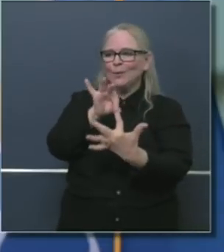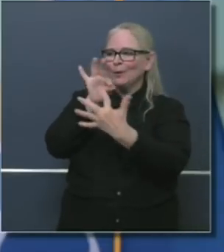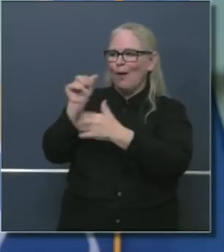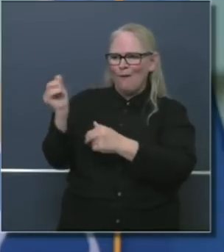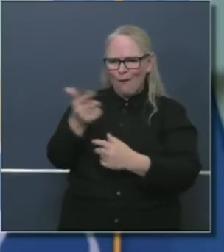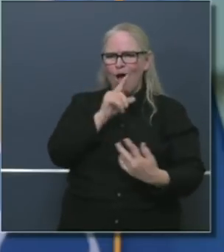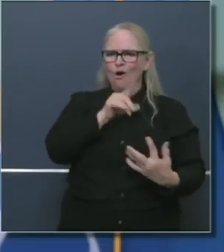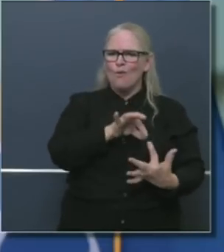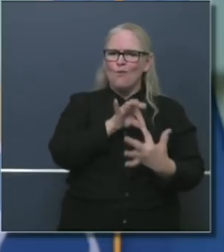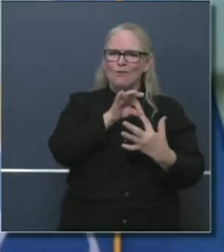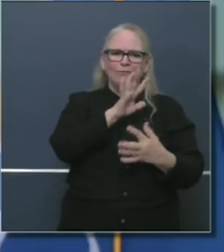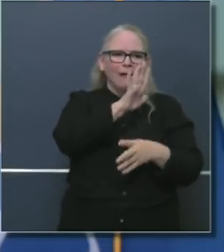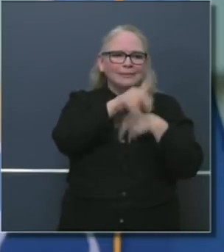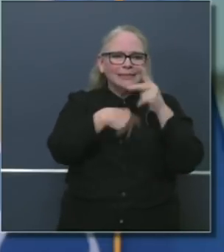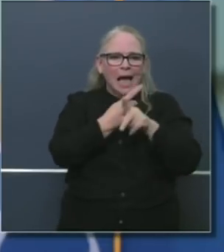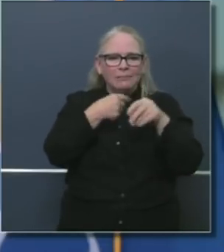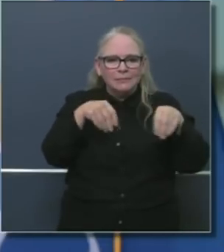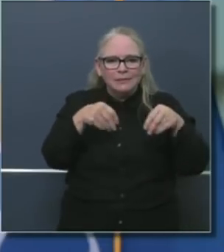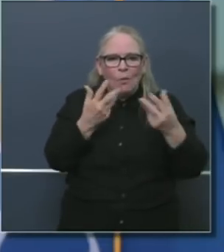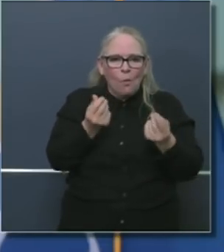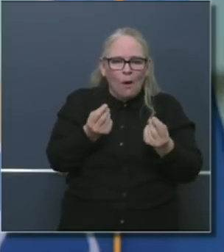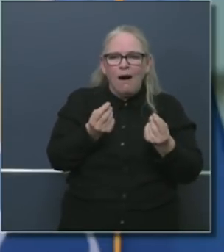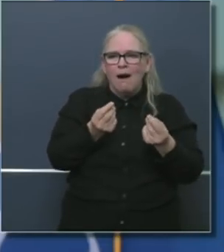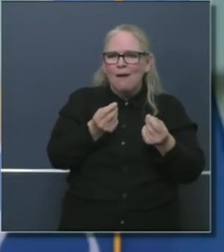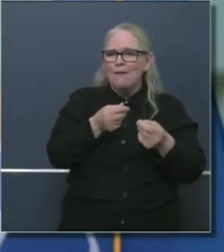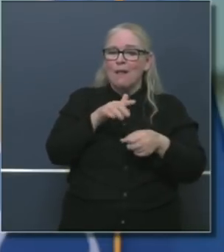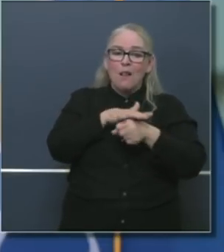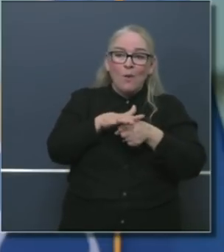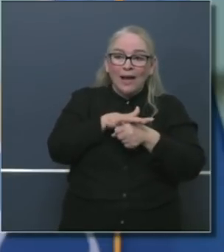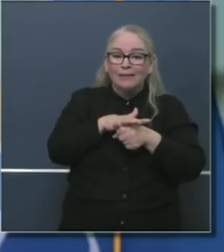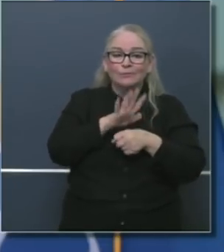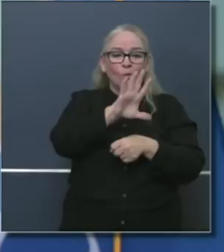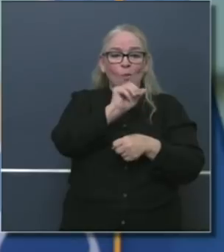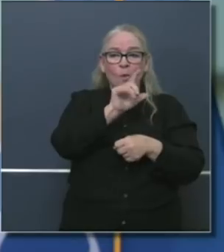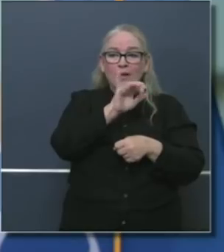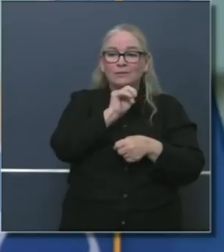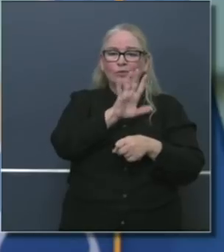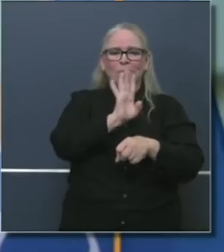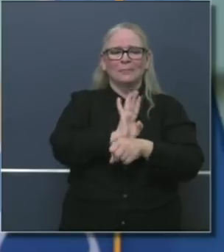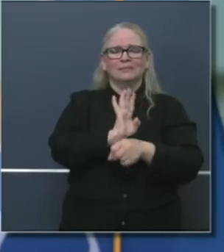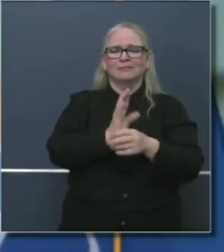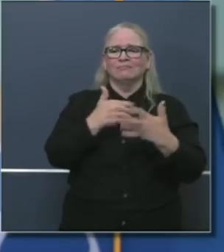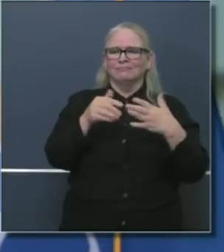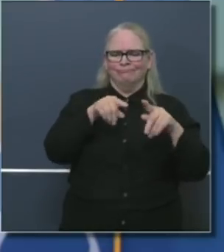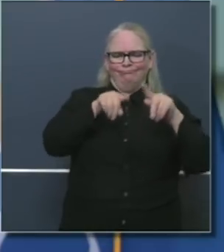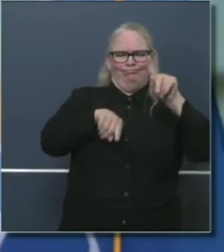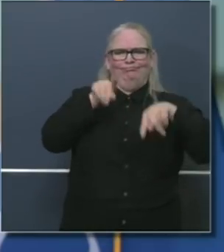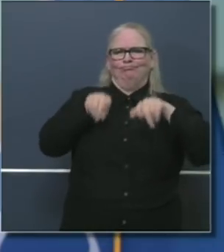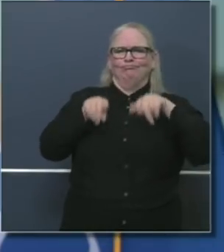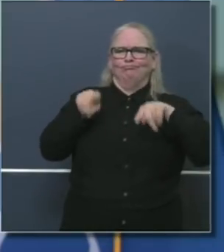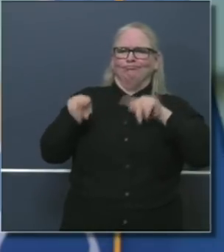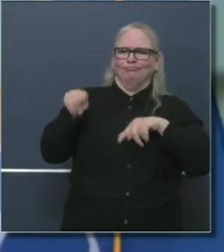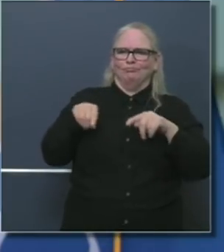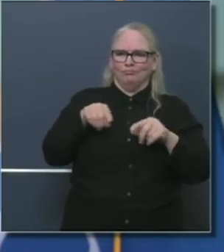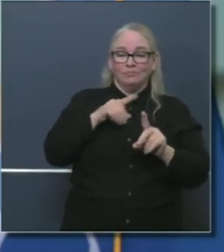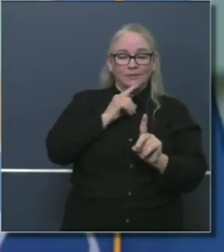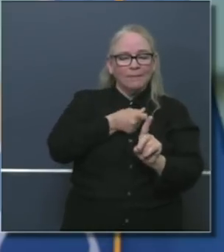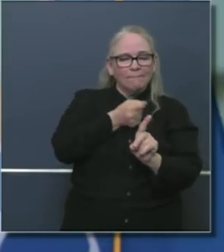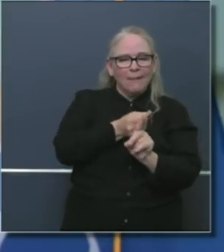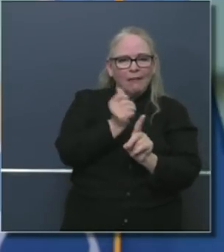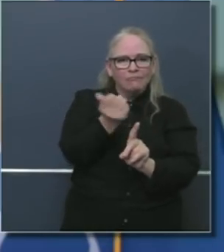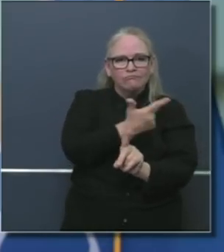type, depending on location, depending on a million different factors. And we're trying to include